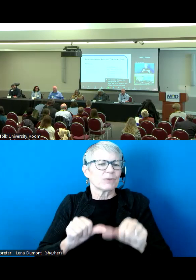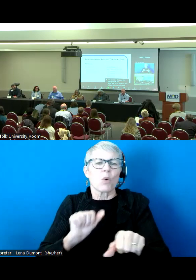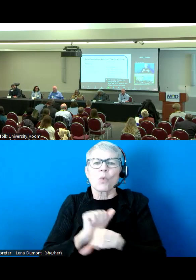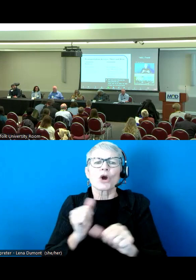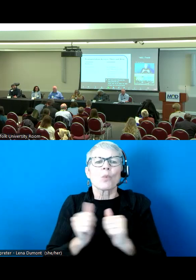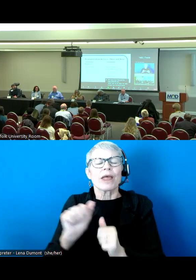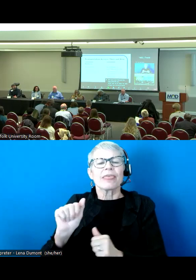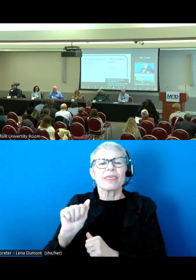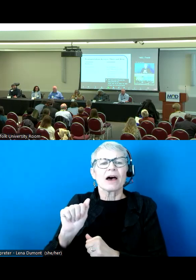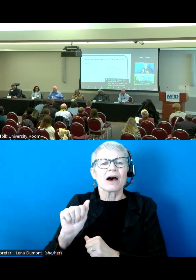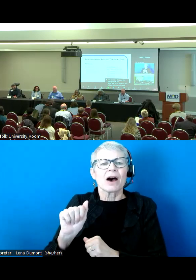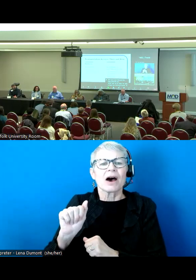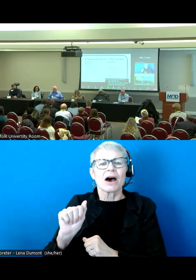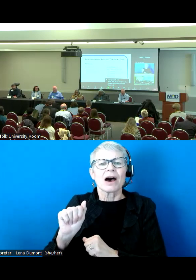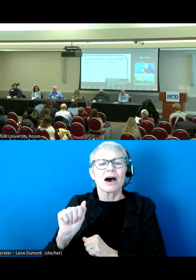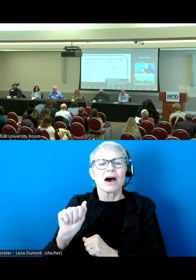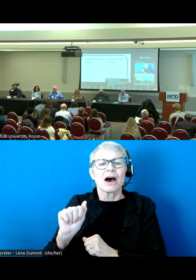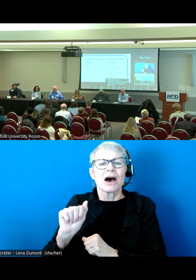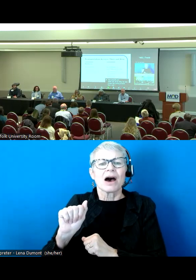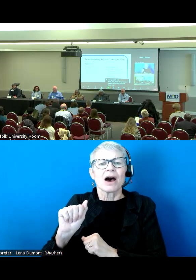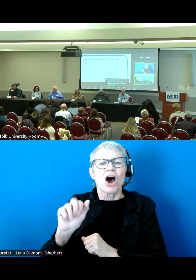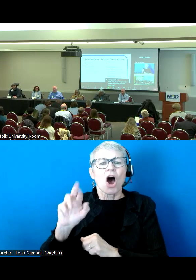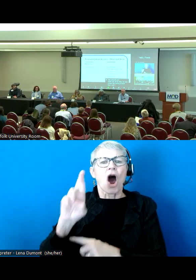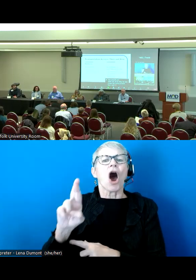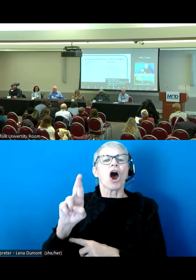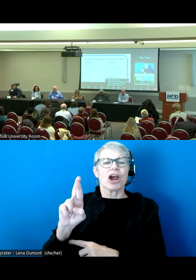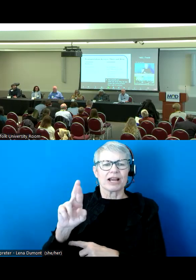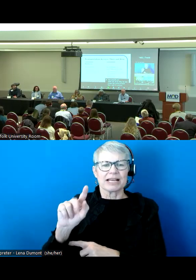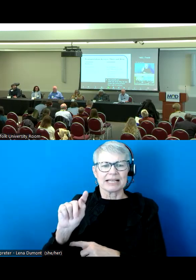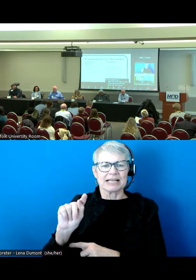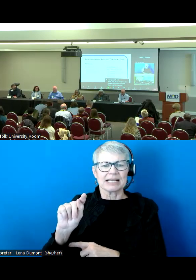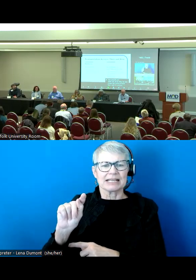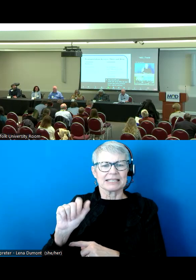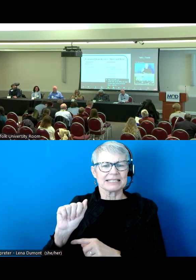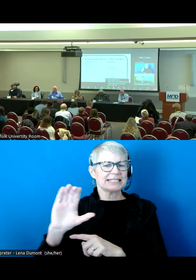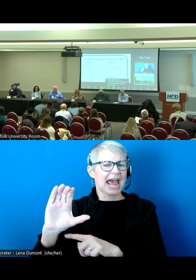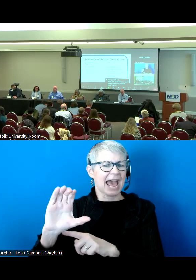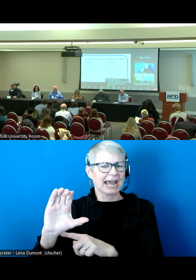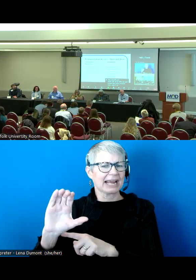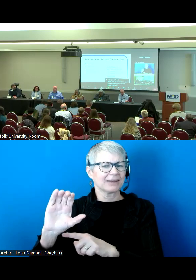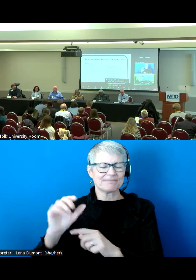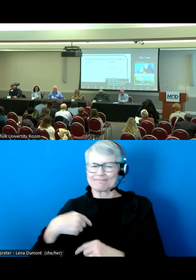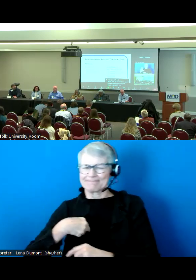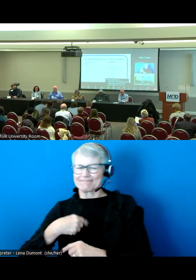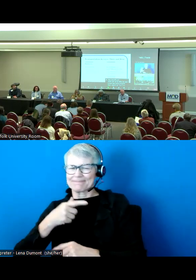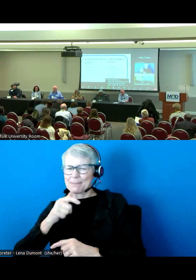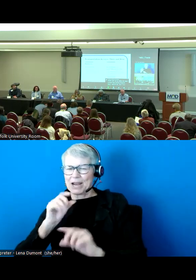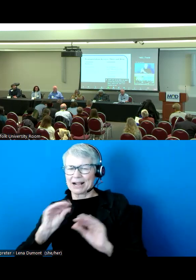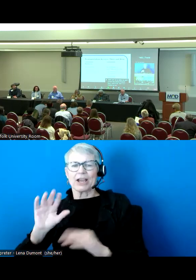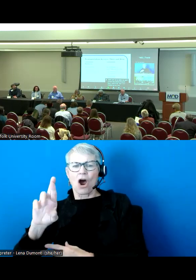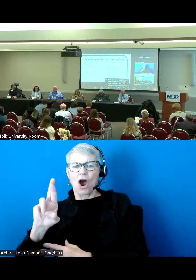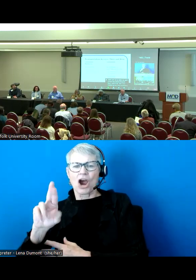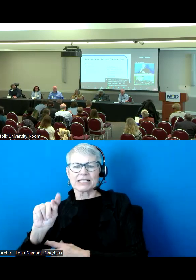T's in trouble. It needs money, and there's got to be competition for dollars. And we could go back to those dark days of